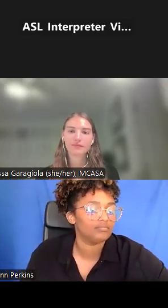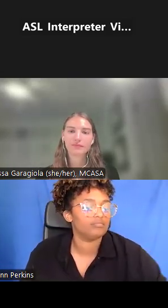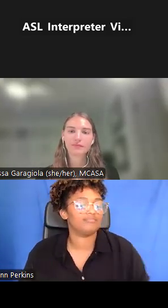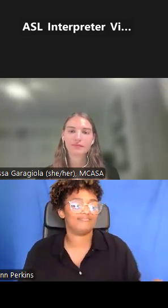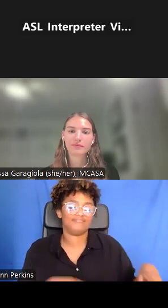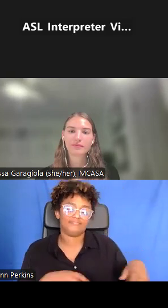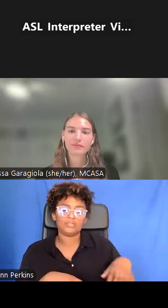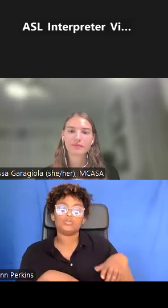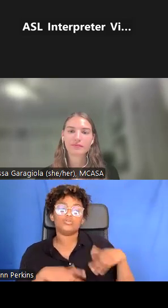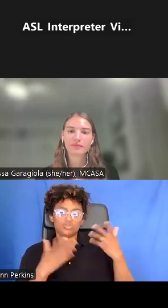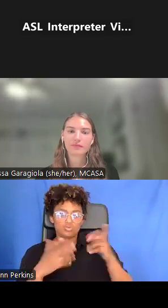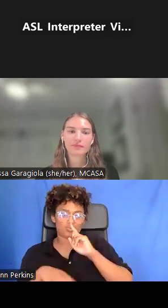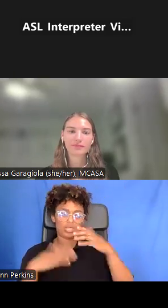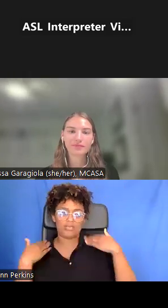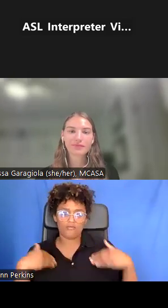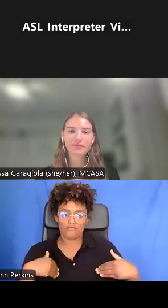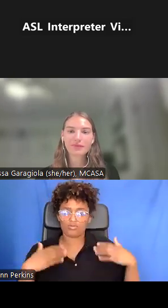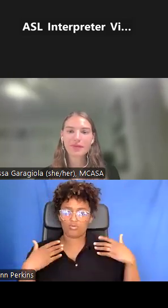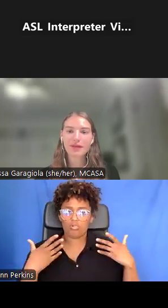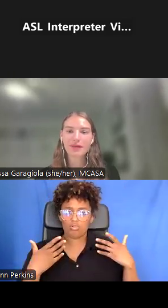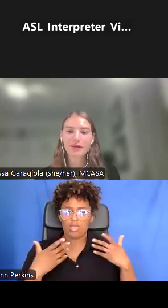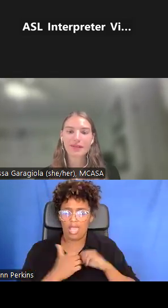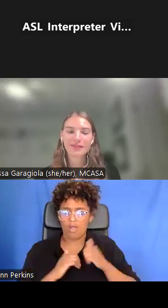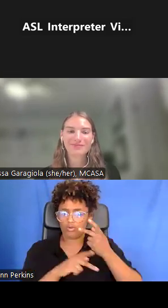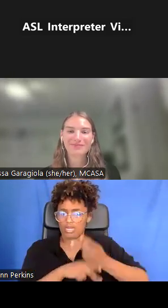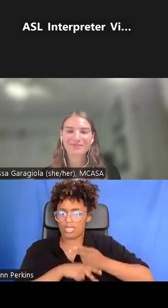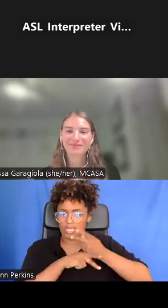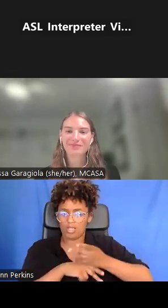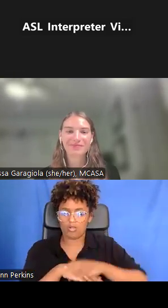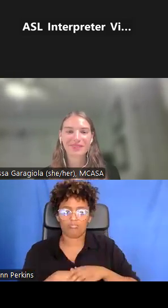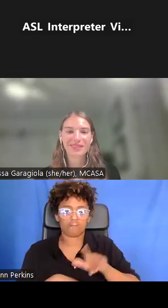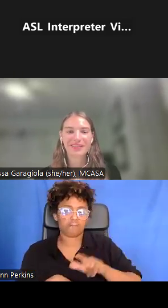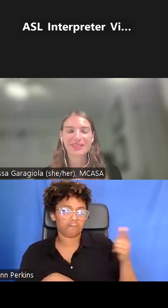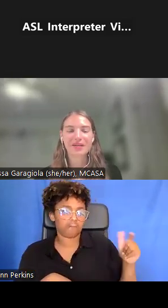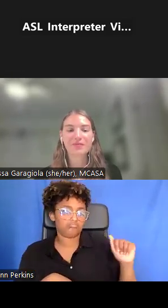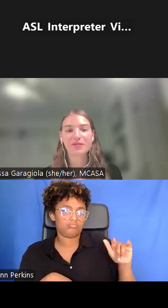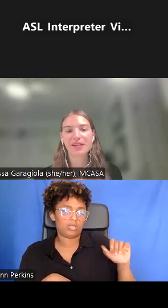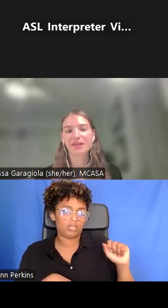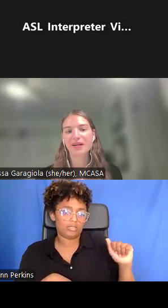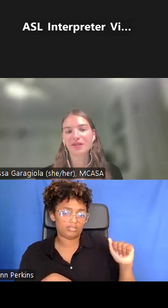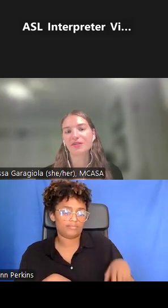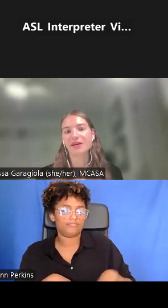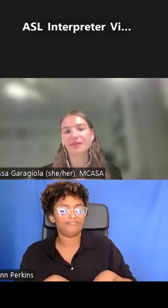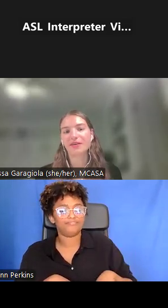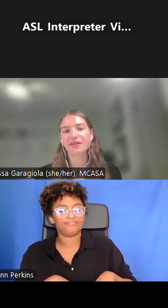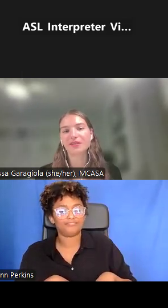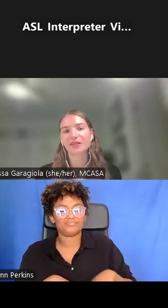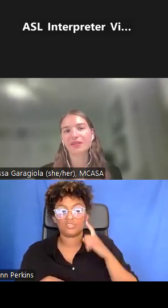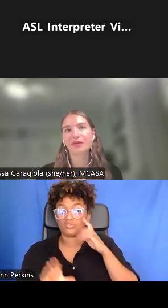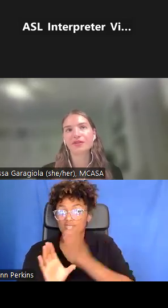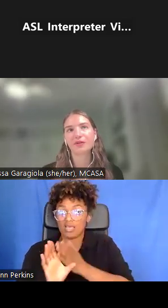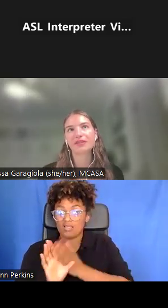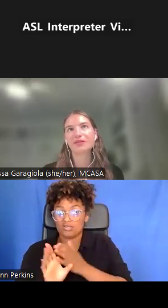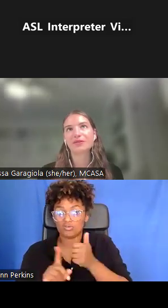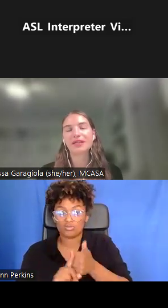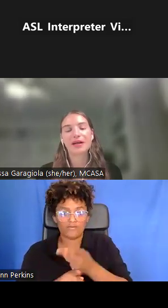of your physical body? And I'll turn over to Alyssa for the next one. Thanks. Yep. So psychological self-care, these are things